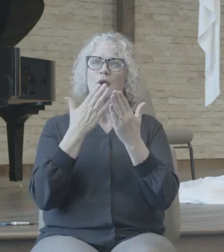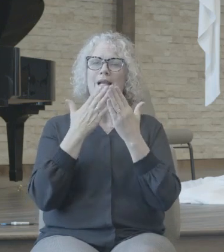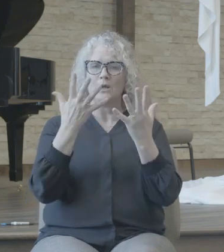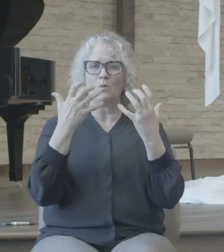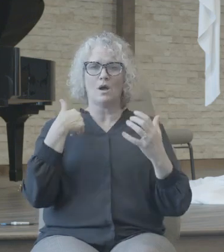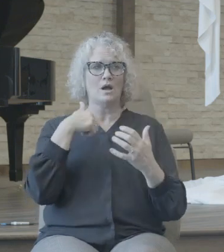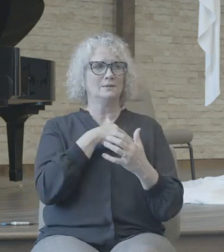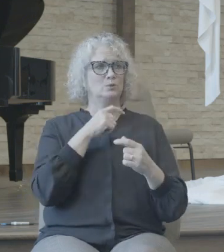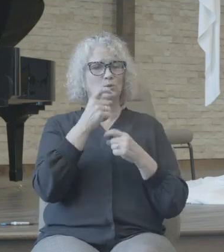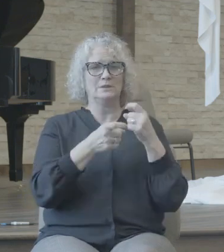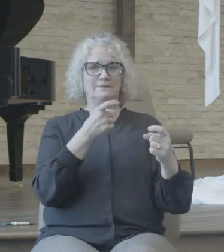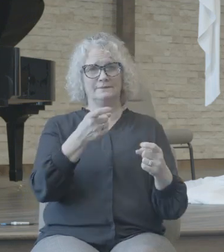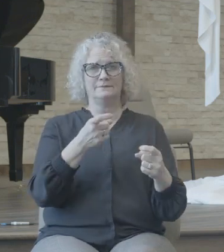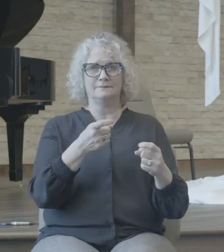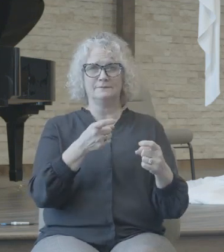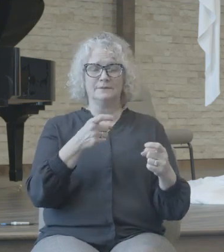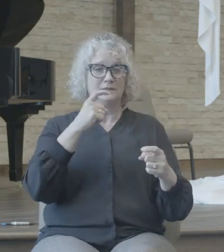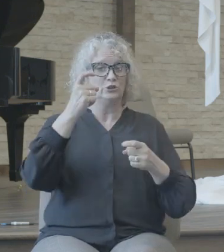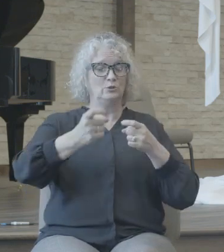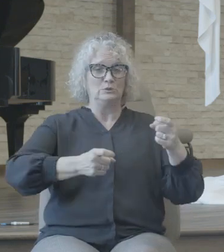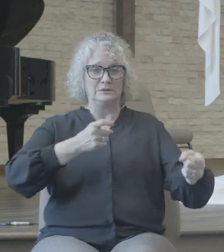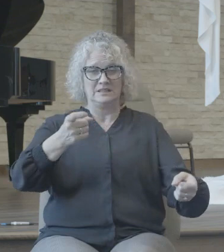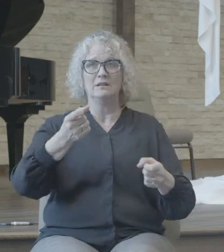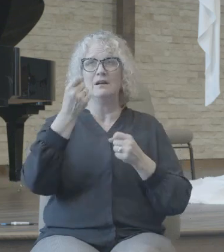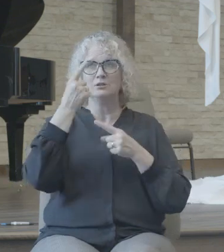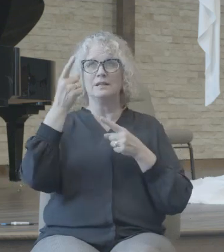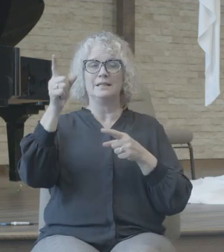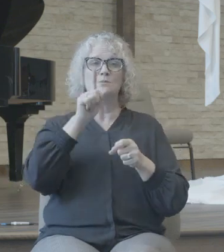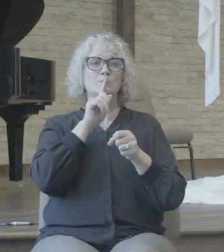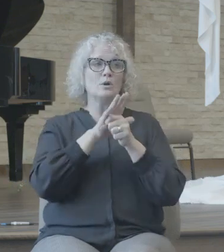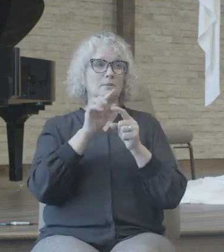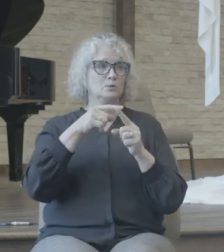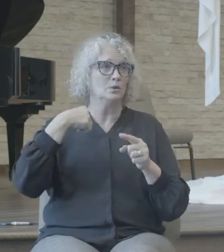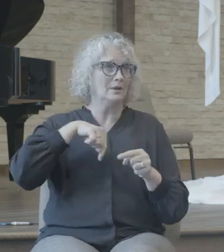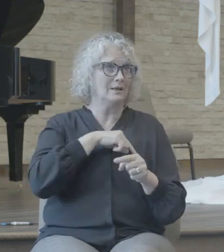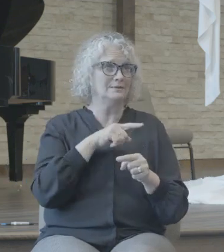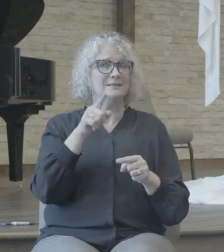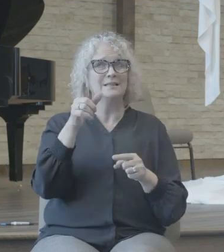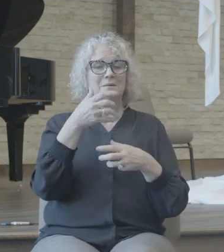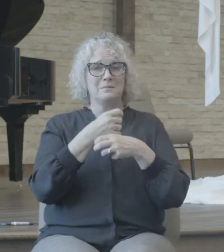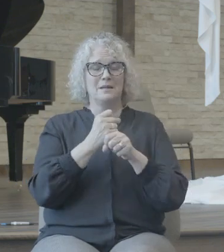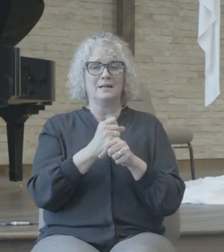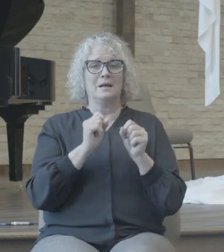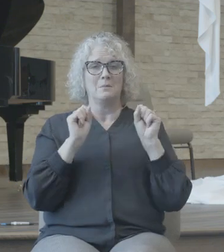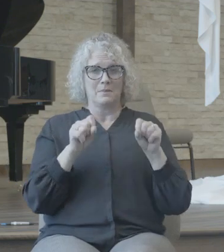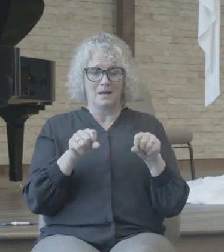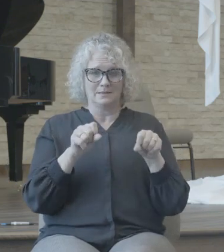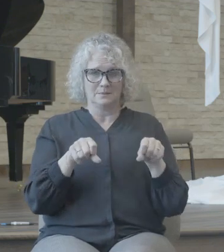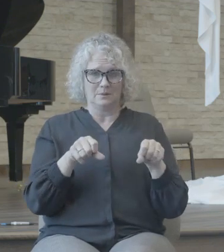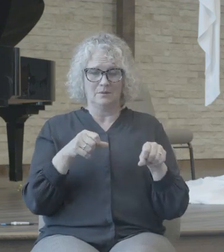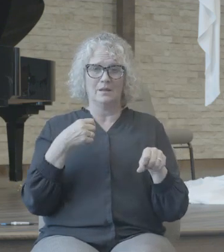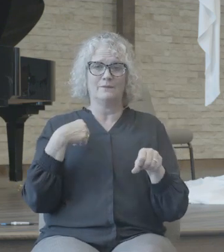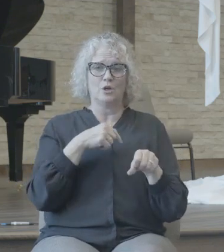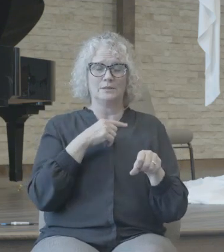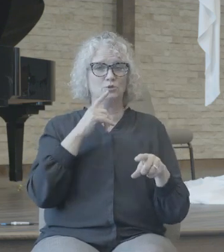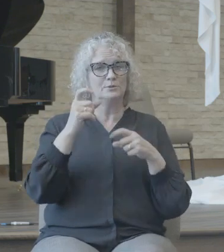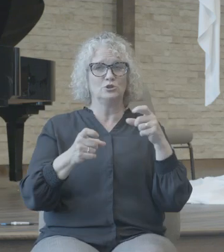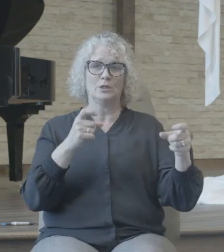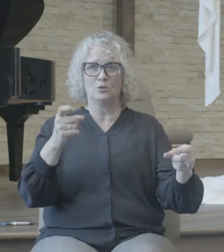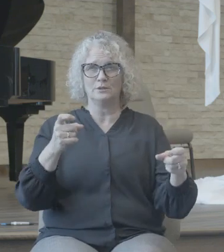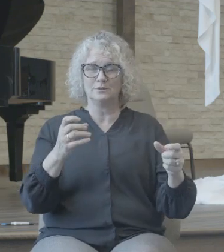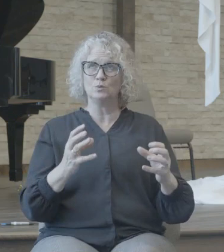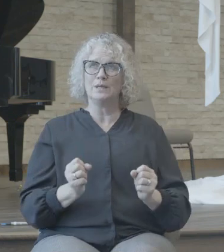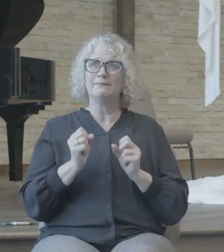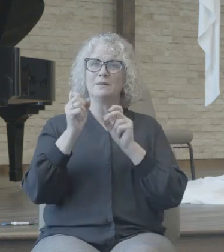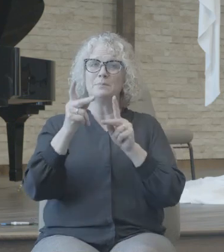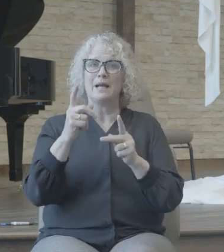generously, understanding that he's given us a promise that he'll make it possible for us to be generous in giving back to him